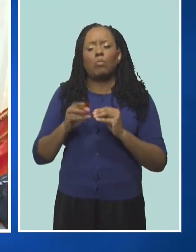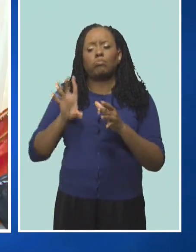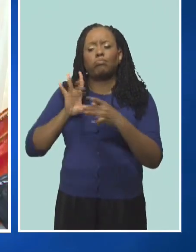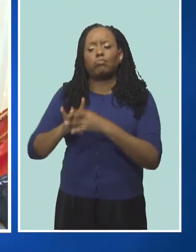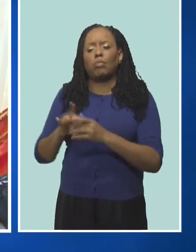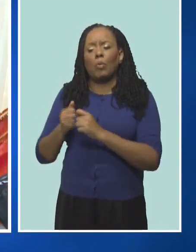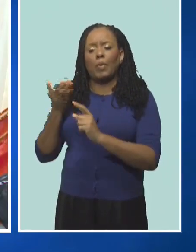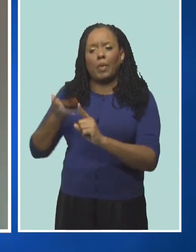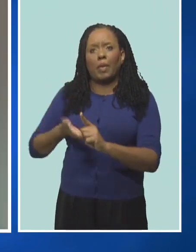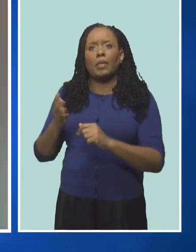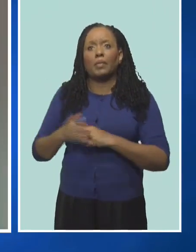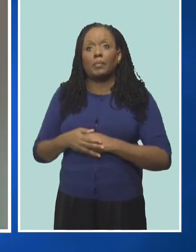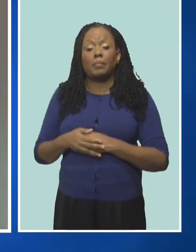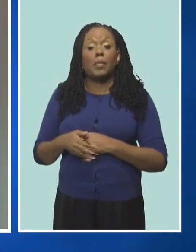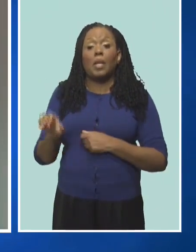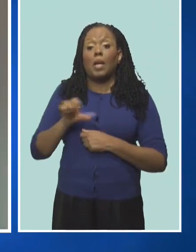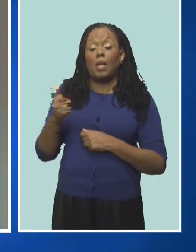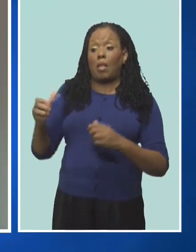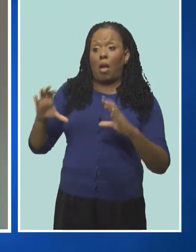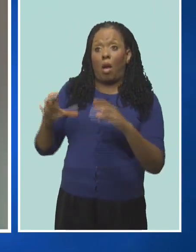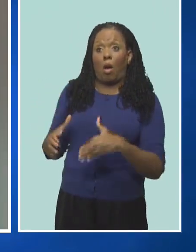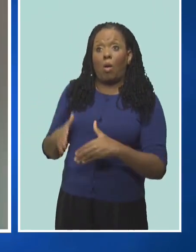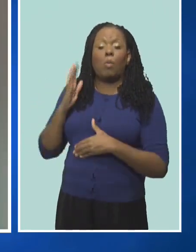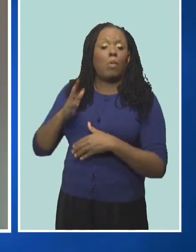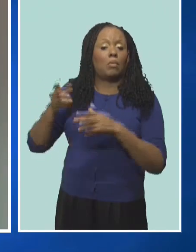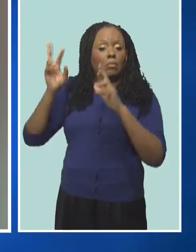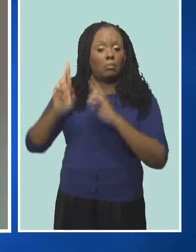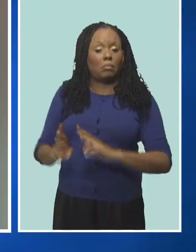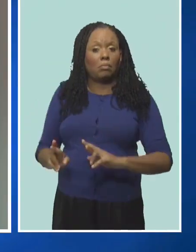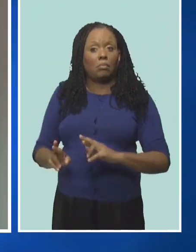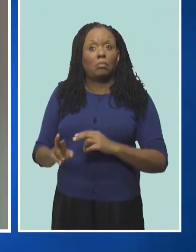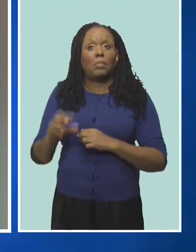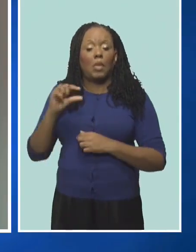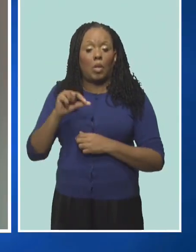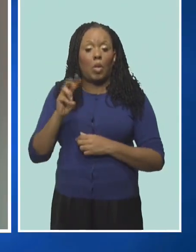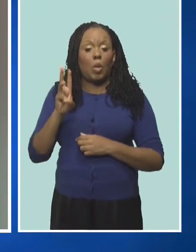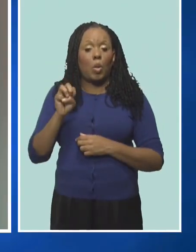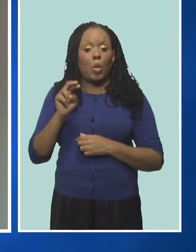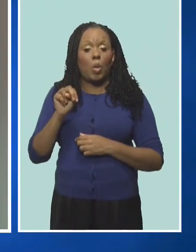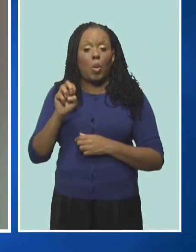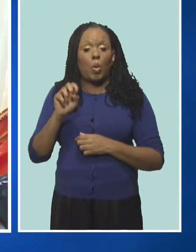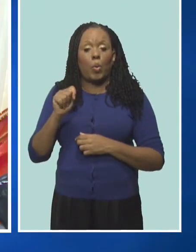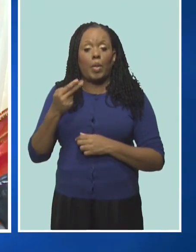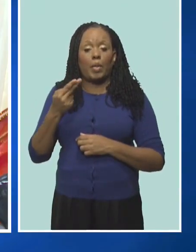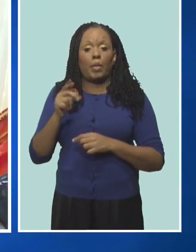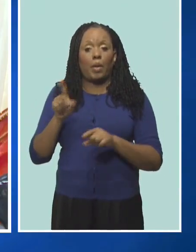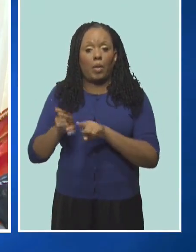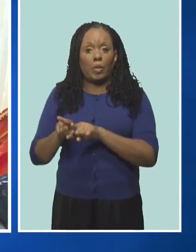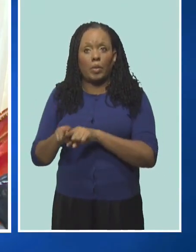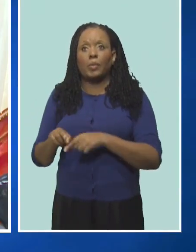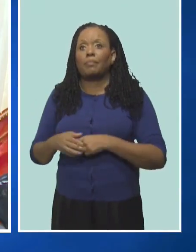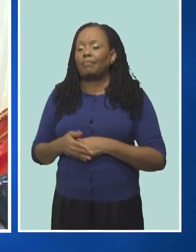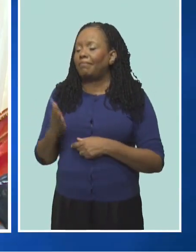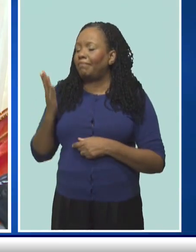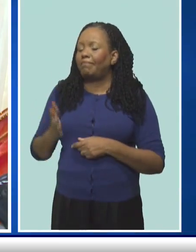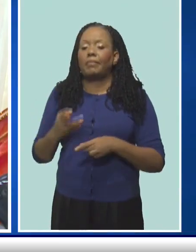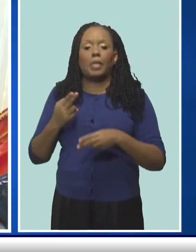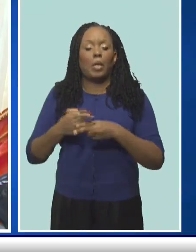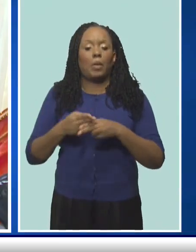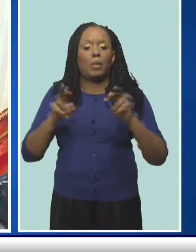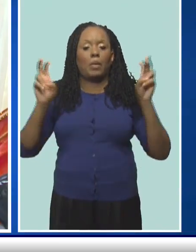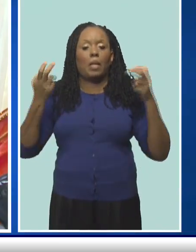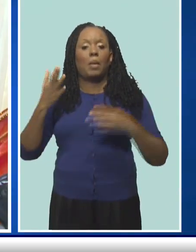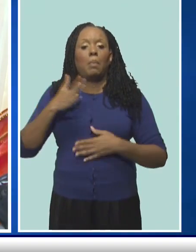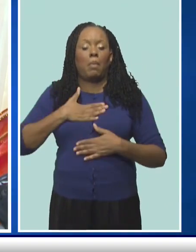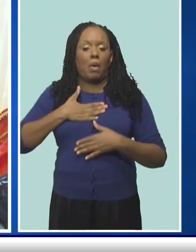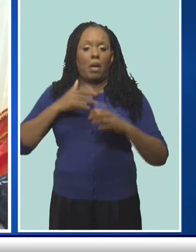Fifth Element will also be paying tribute to Gwyneth Squires in one of his sections. It is called My Crop Over, in